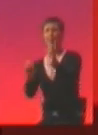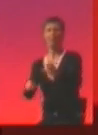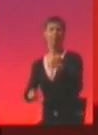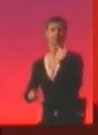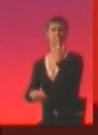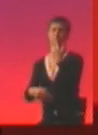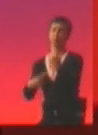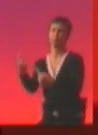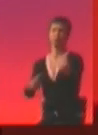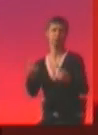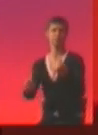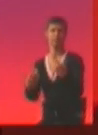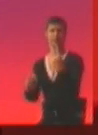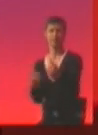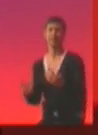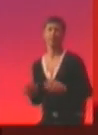alone.